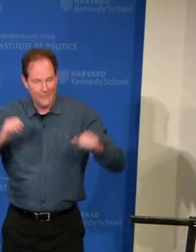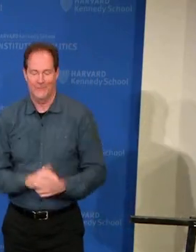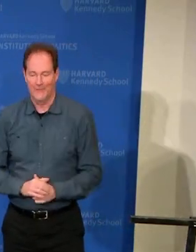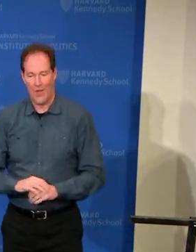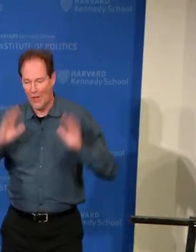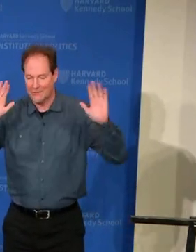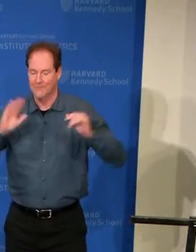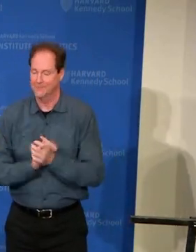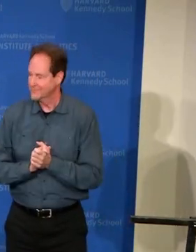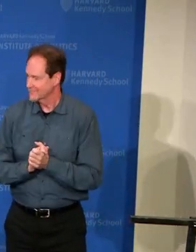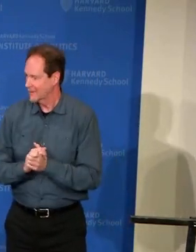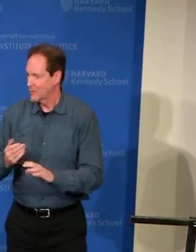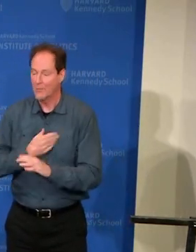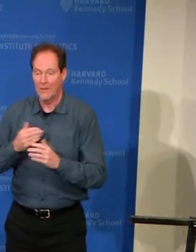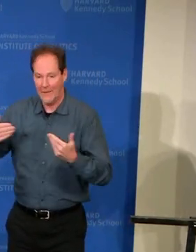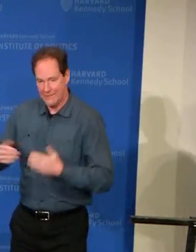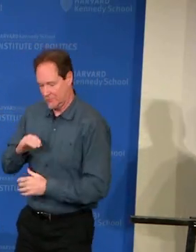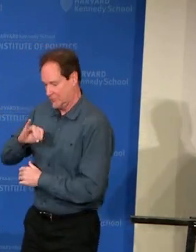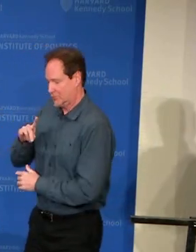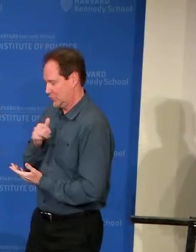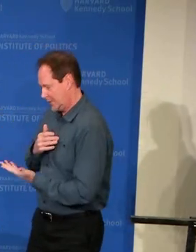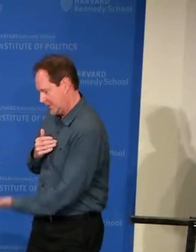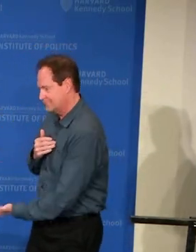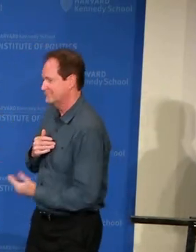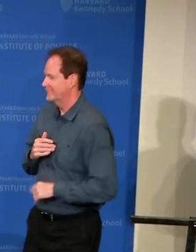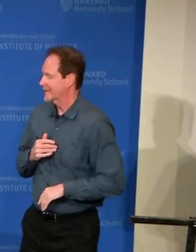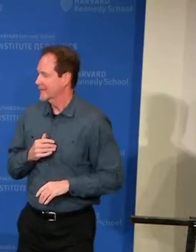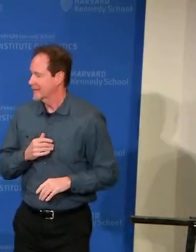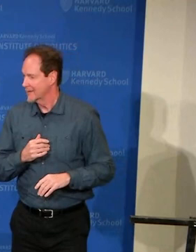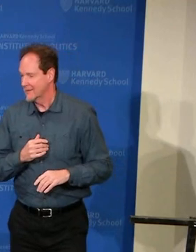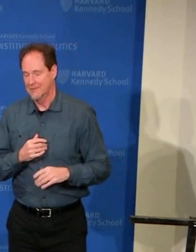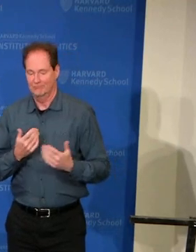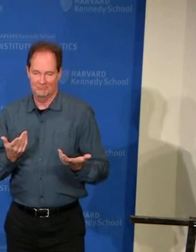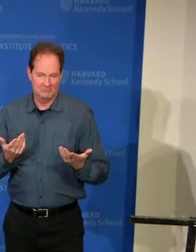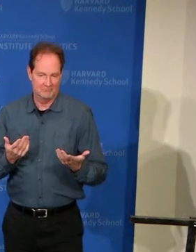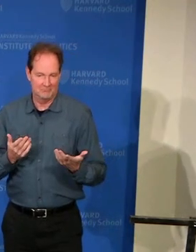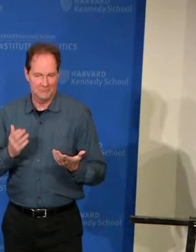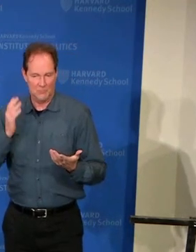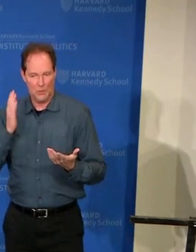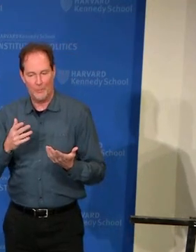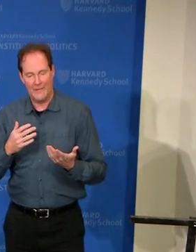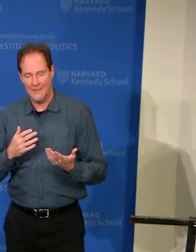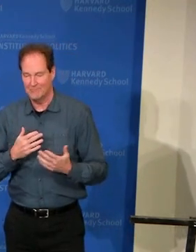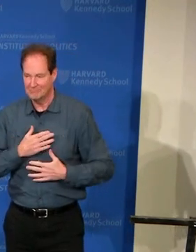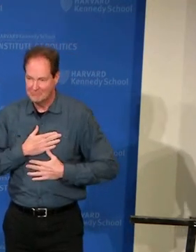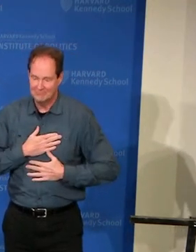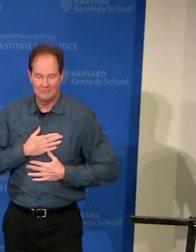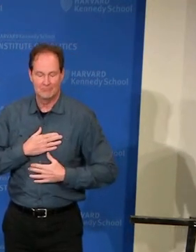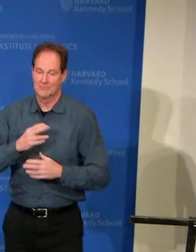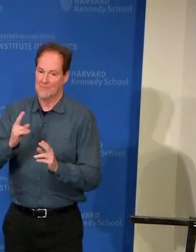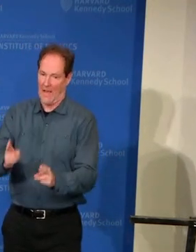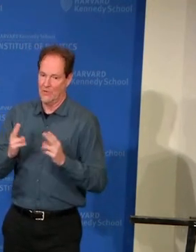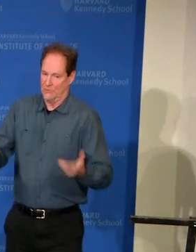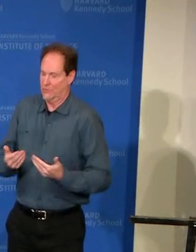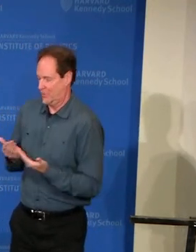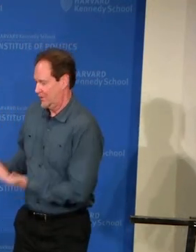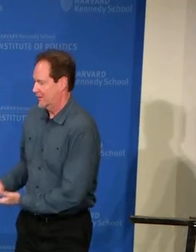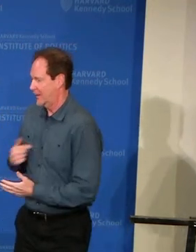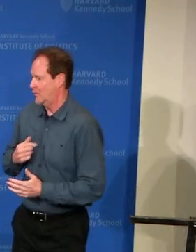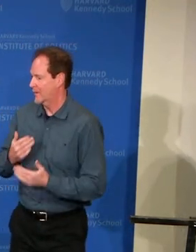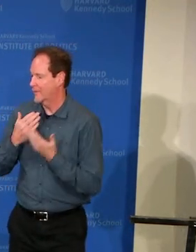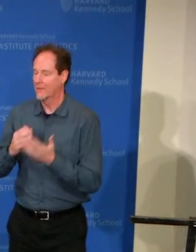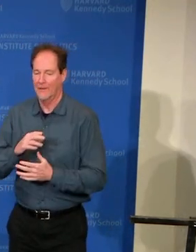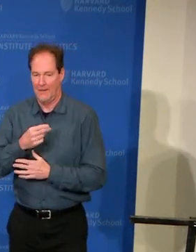awesome. Before I introduce Judy, which is going to be such a honor for me, I first want to thank